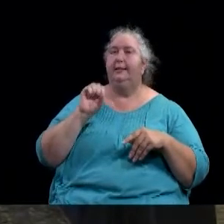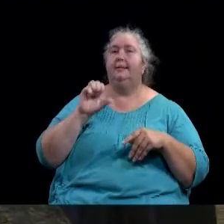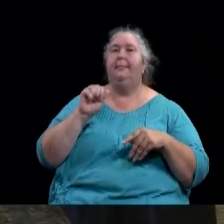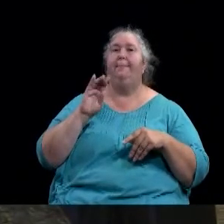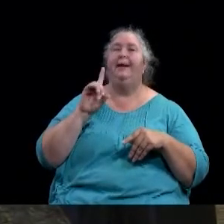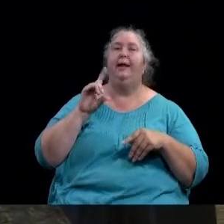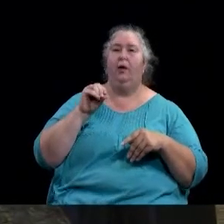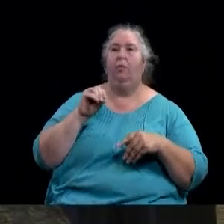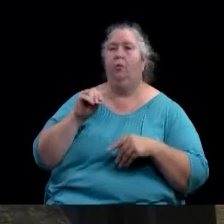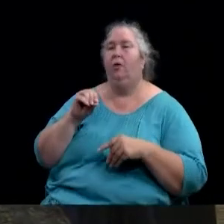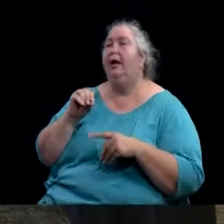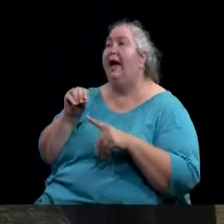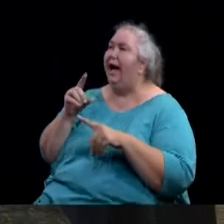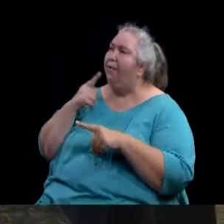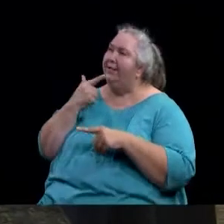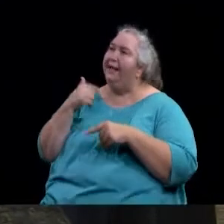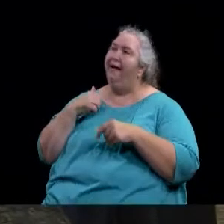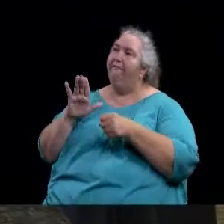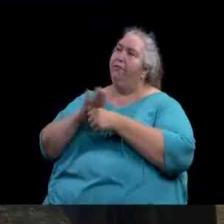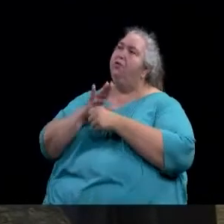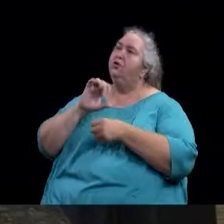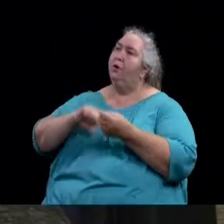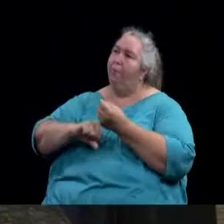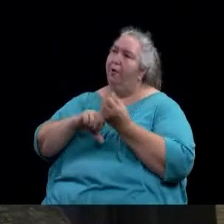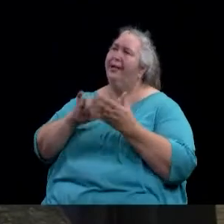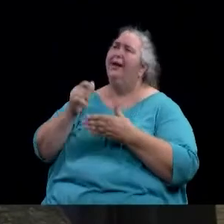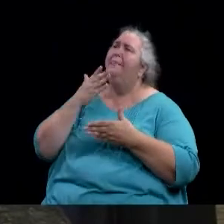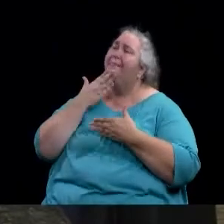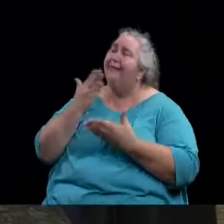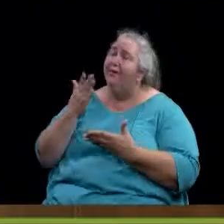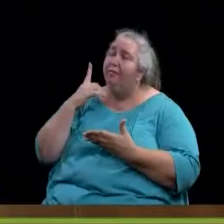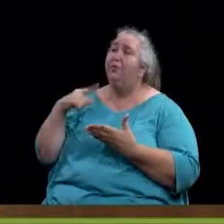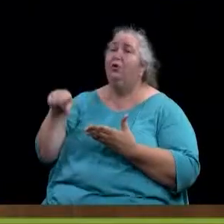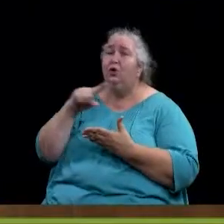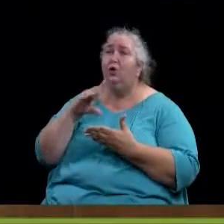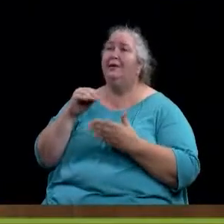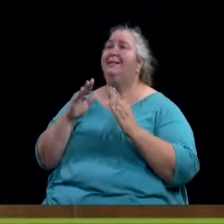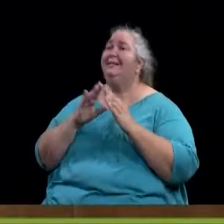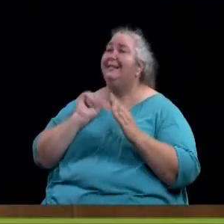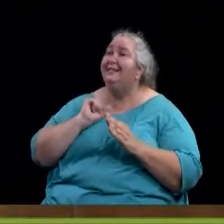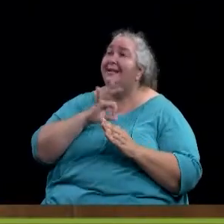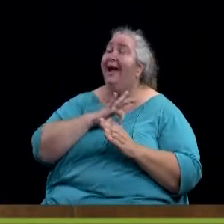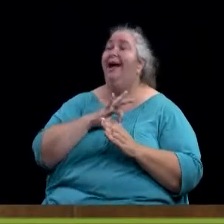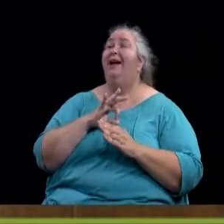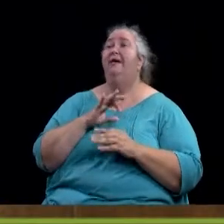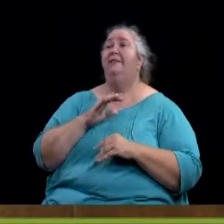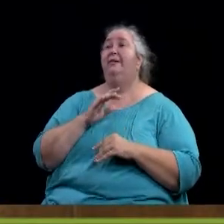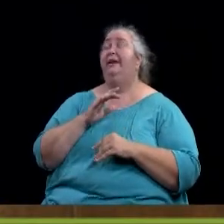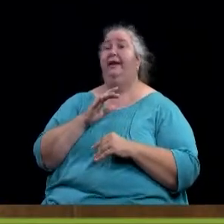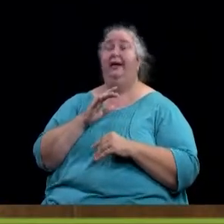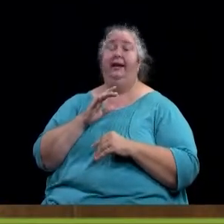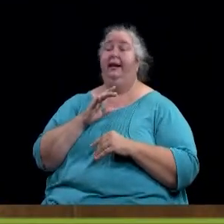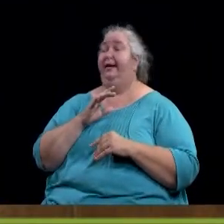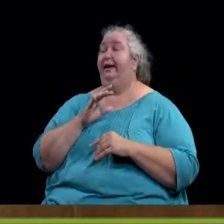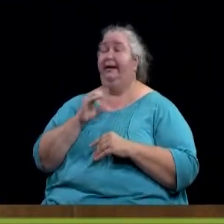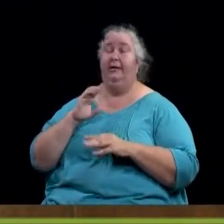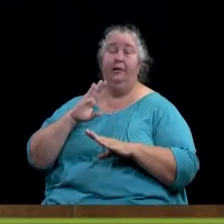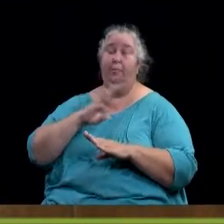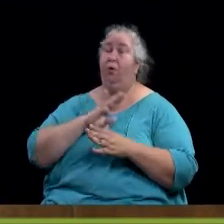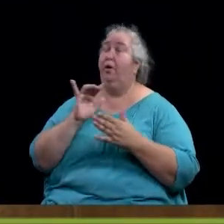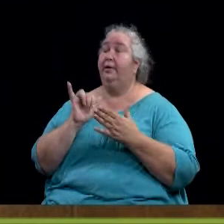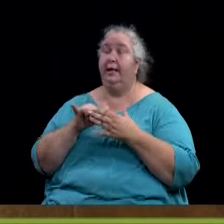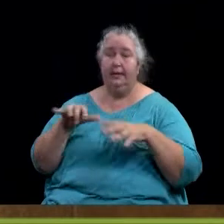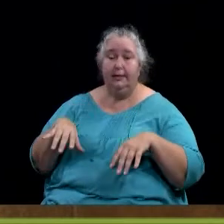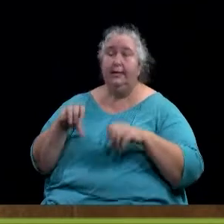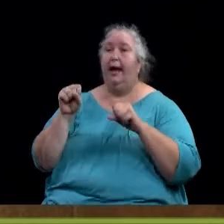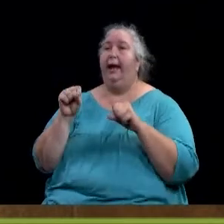to you and city staff and the WebMec board that has taken this, what I would consider, increase in the right